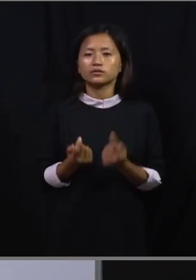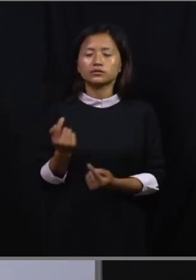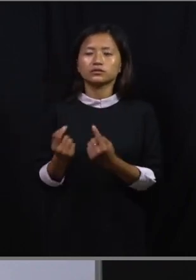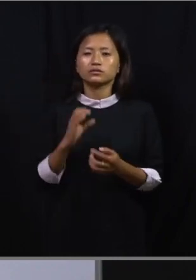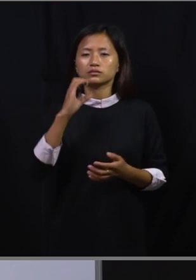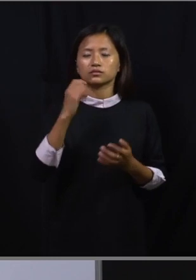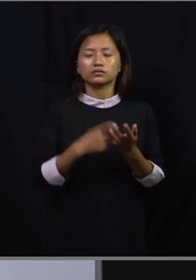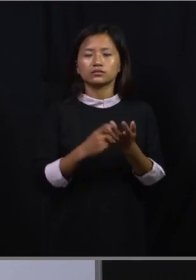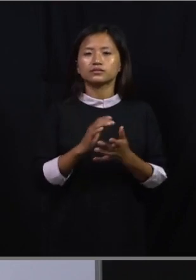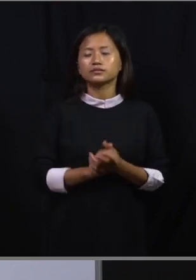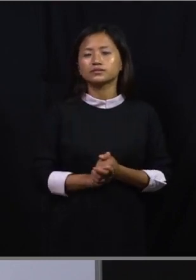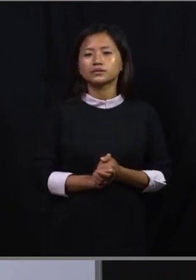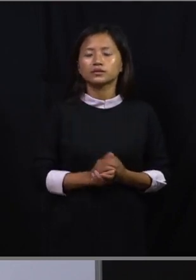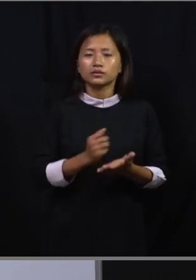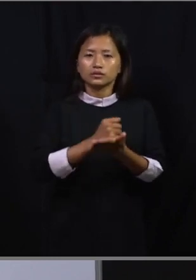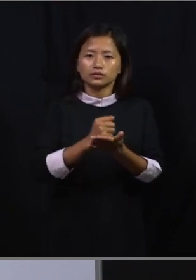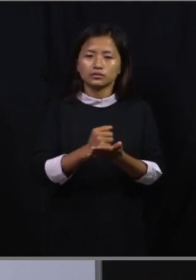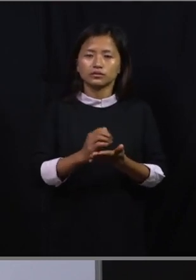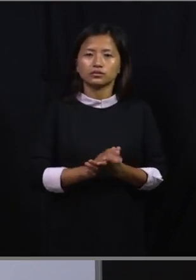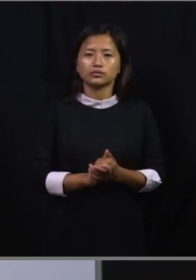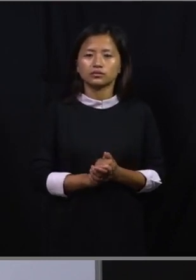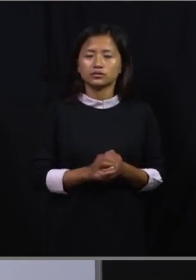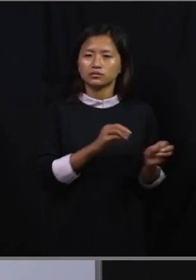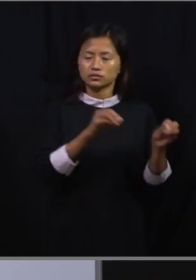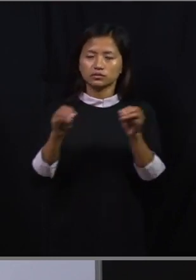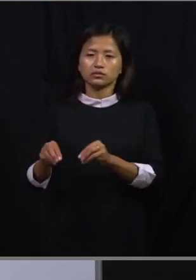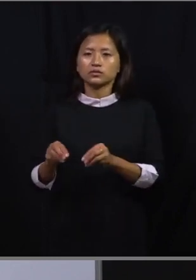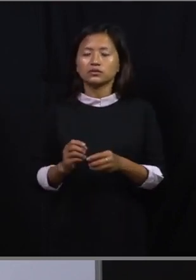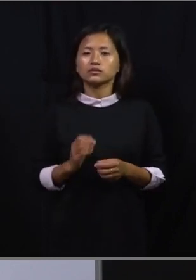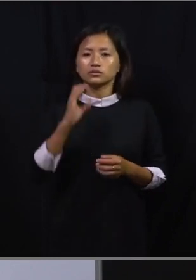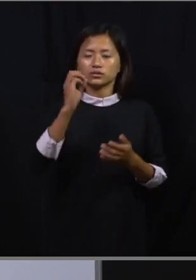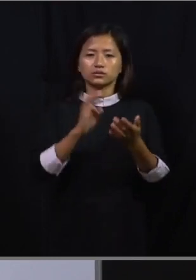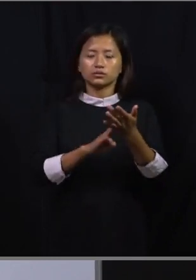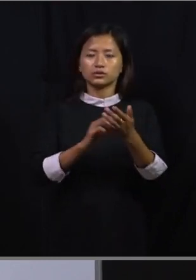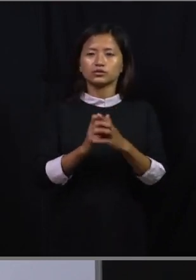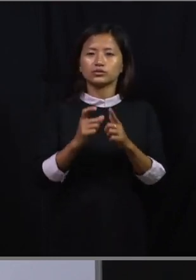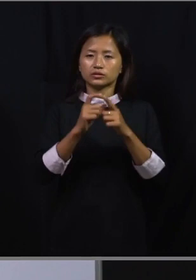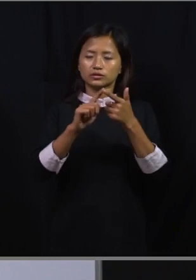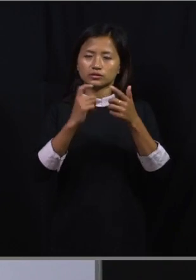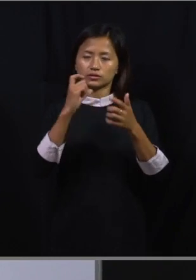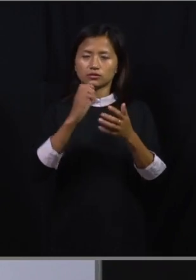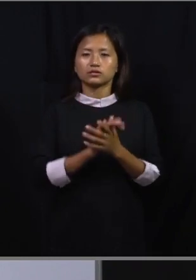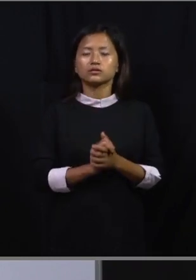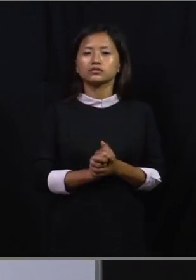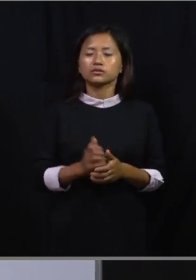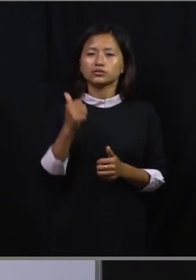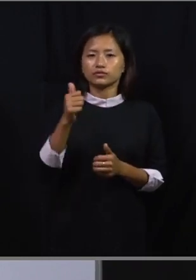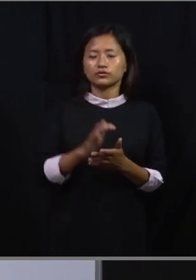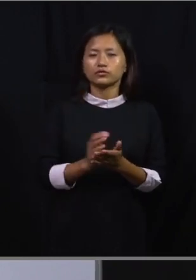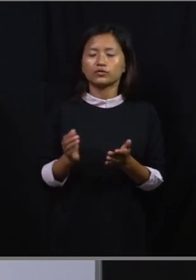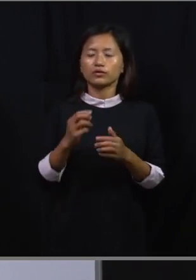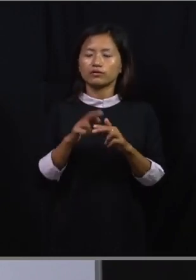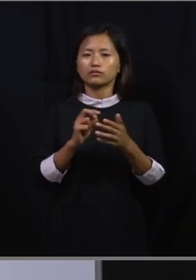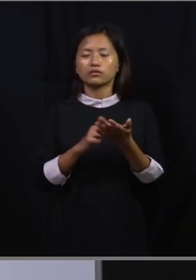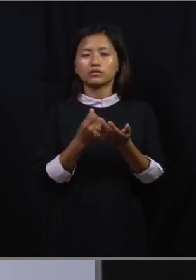crisis. Okay, they were trying to shift from communist to dictatorship, which was a good form of government. But